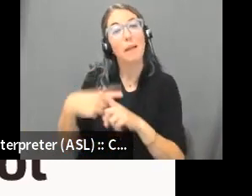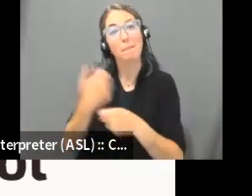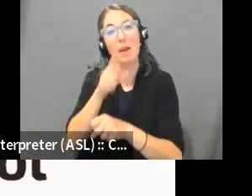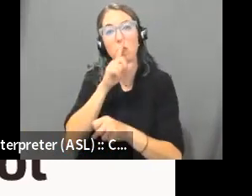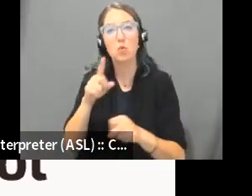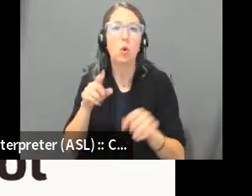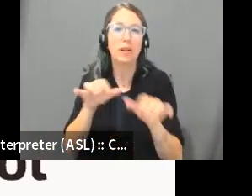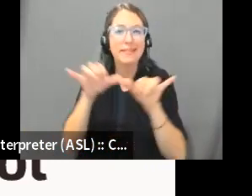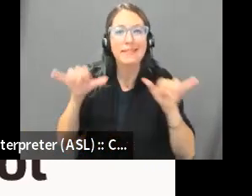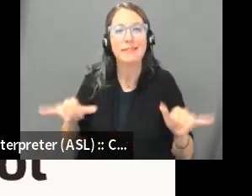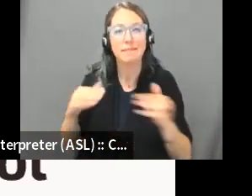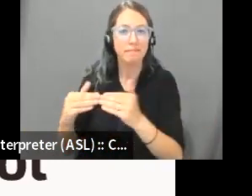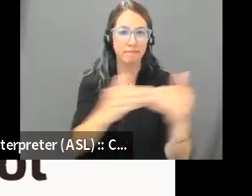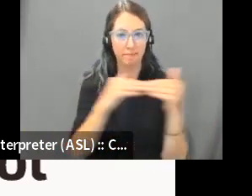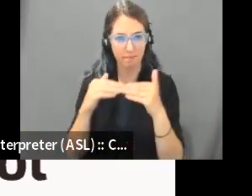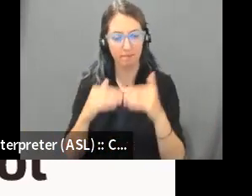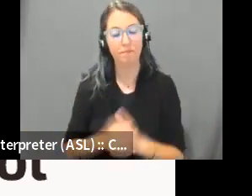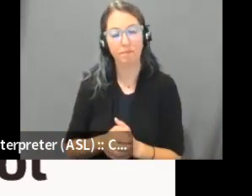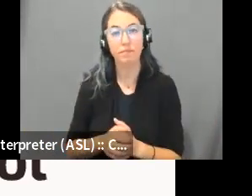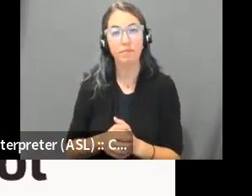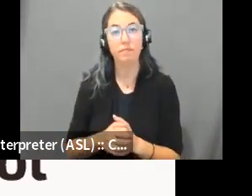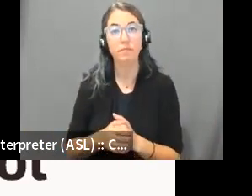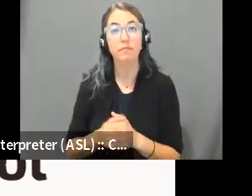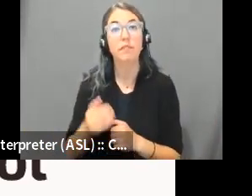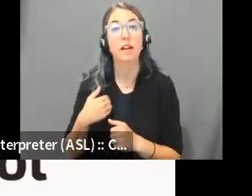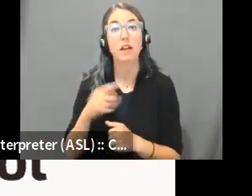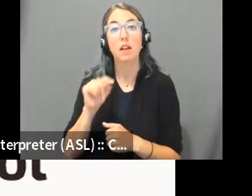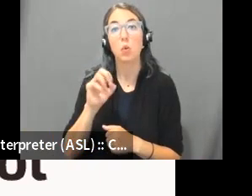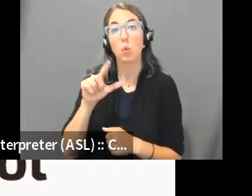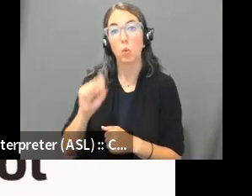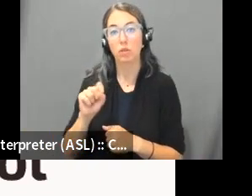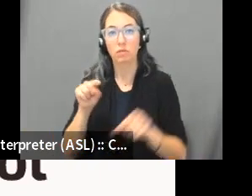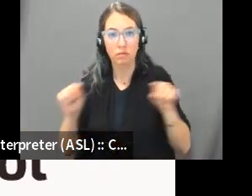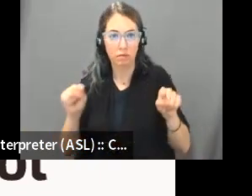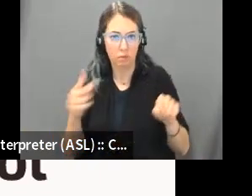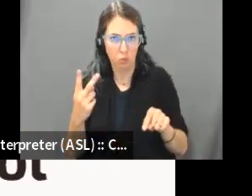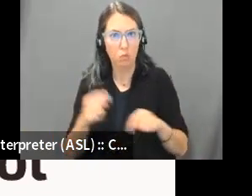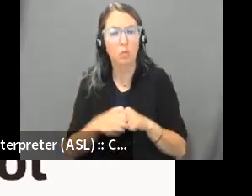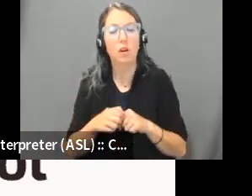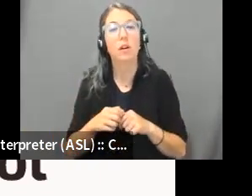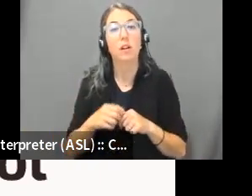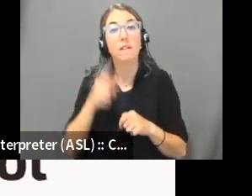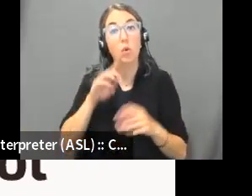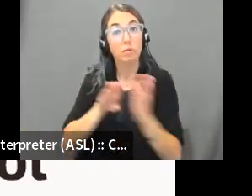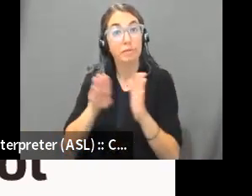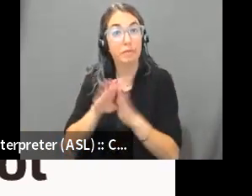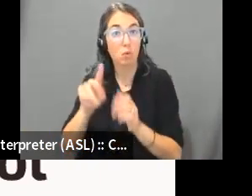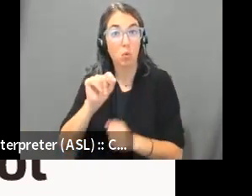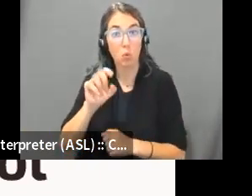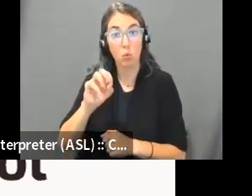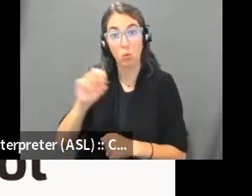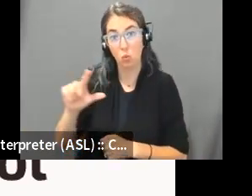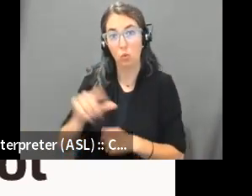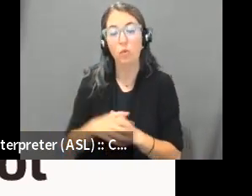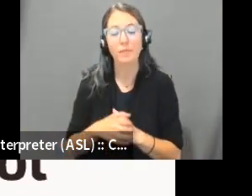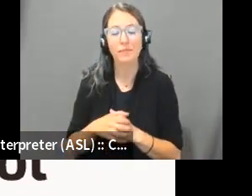So two tools that we use to develop the community housing data tool, thinking about the data ecosystem of this webinar.